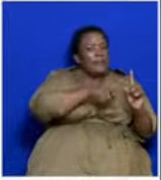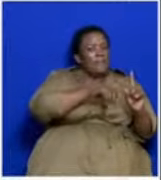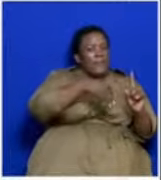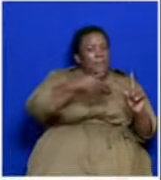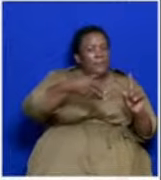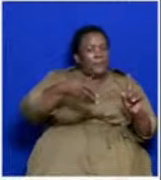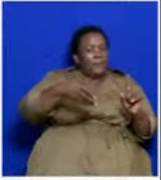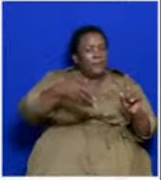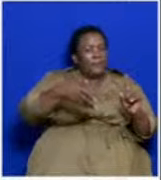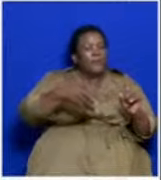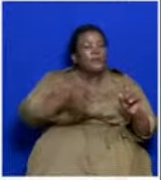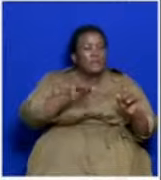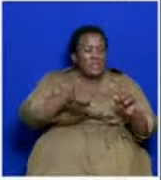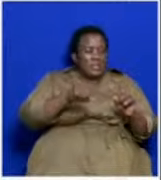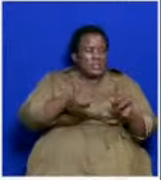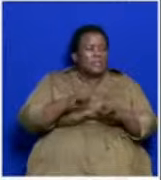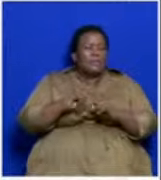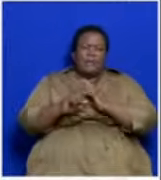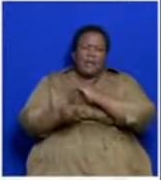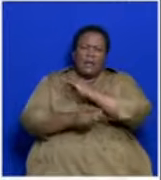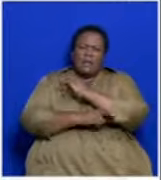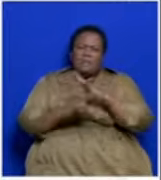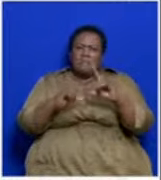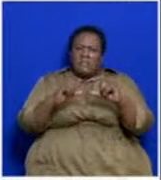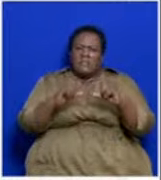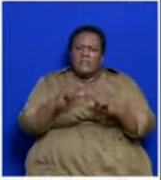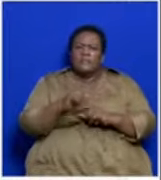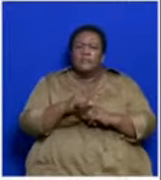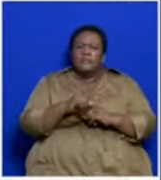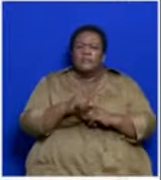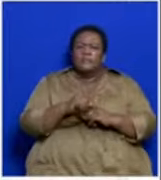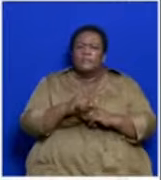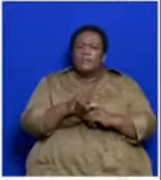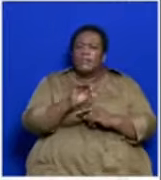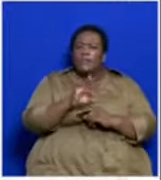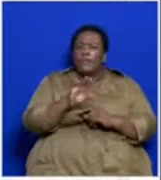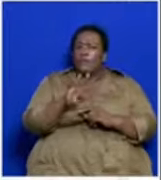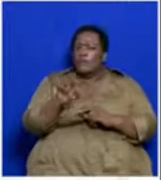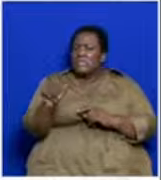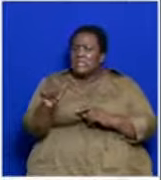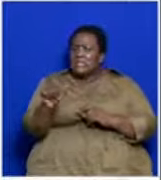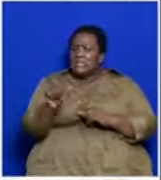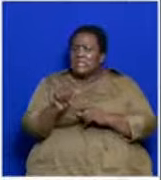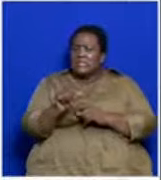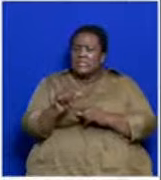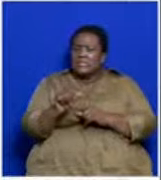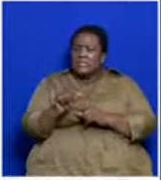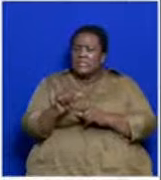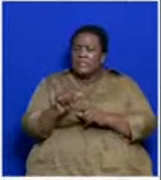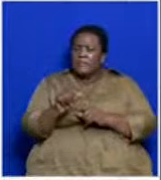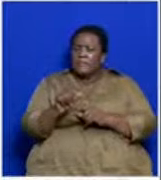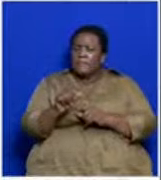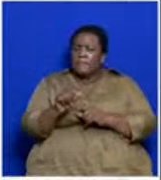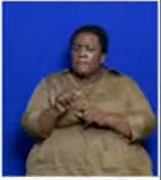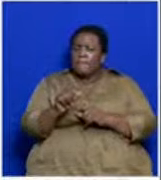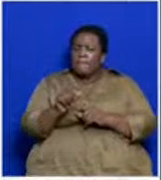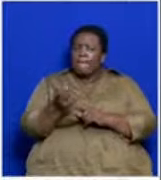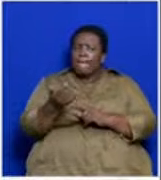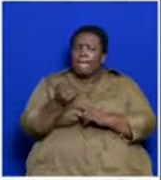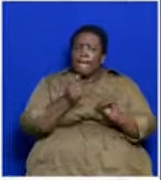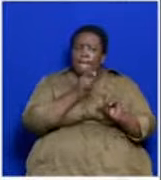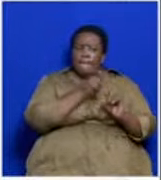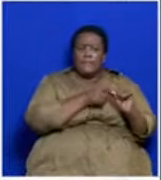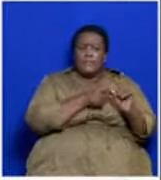photograph at 346, it would appear like the victim is at the bottom left corner of